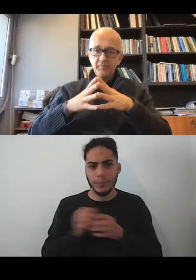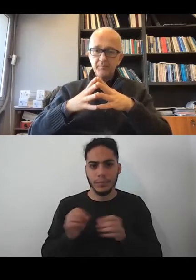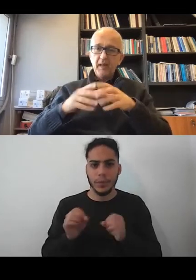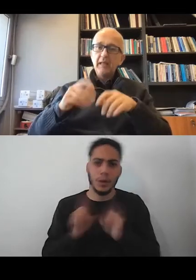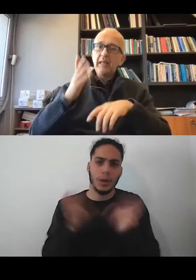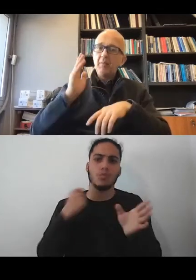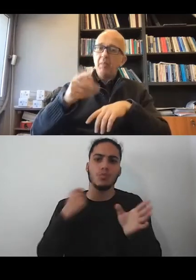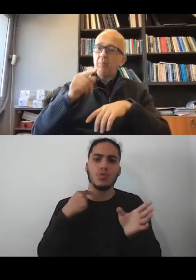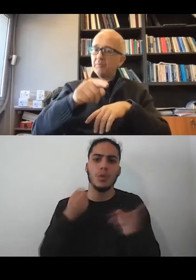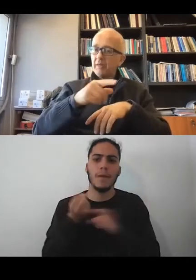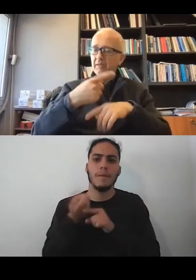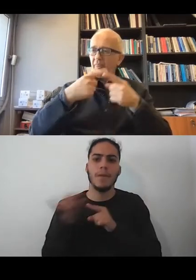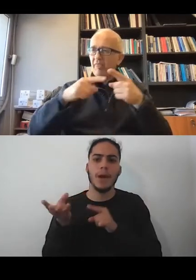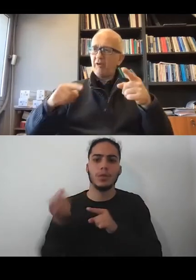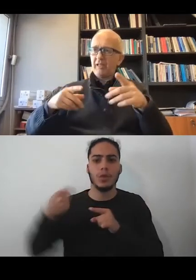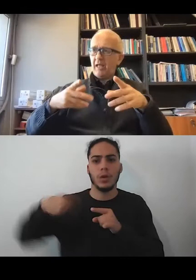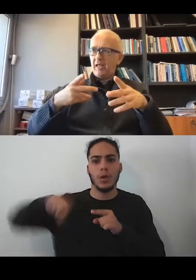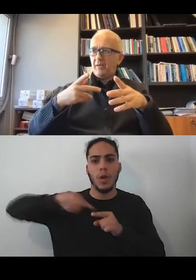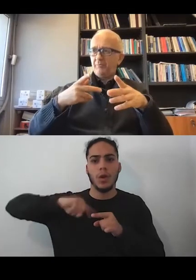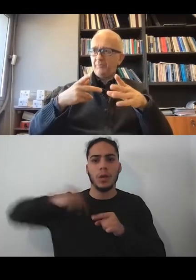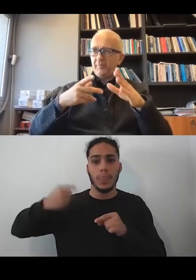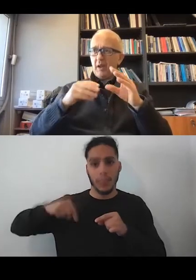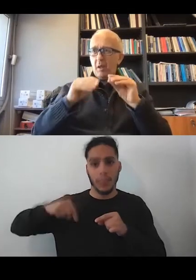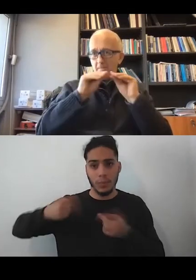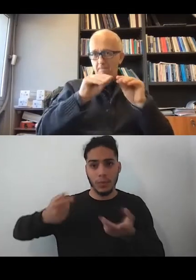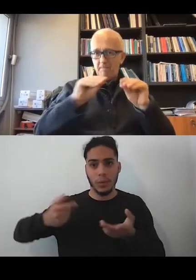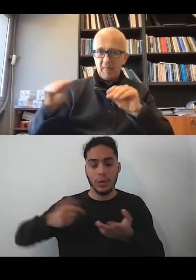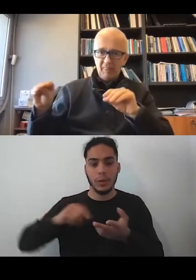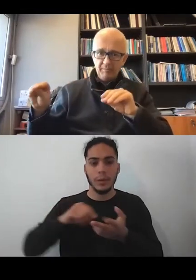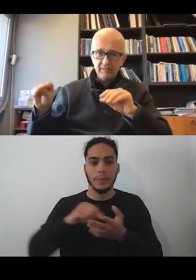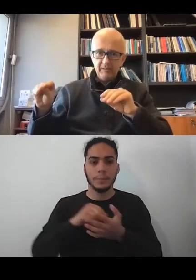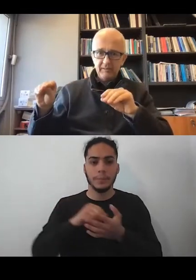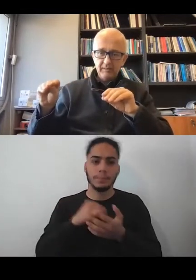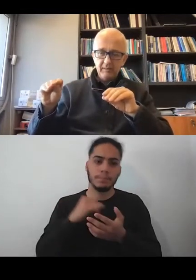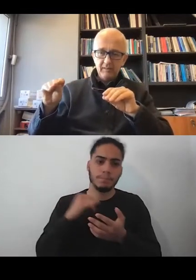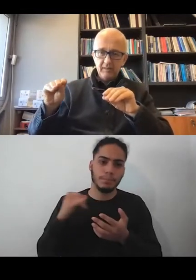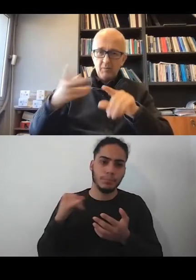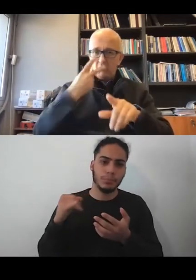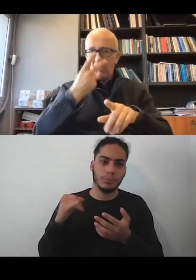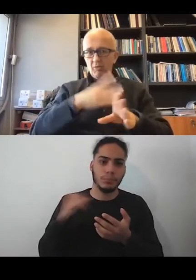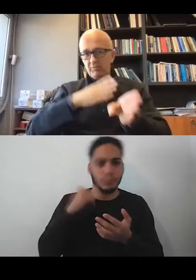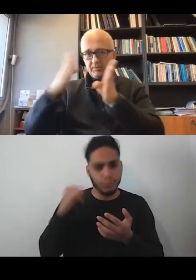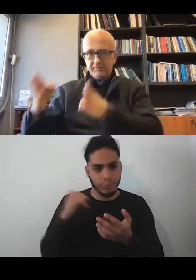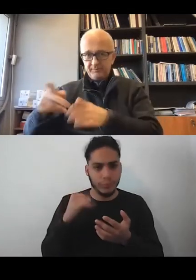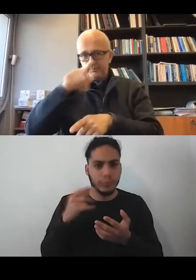used at present, on the next slide,